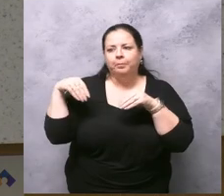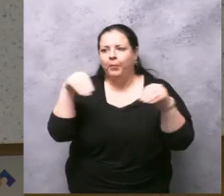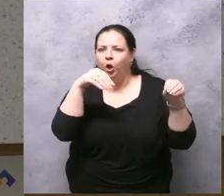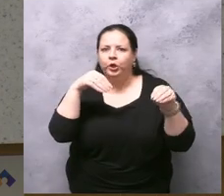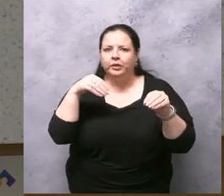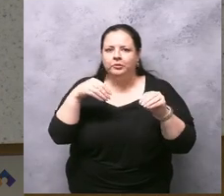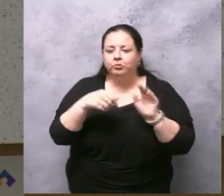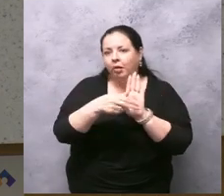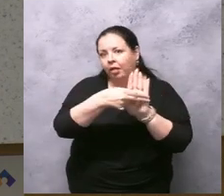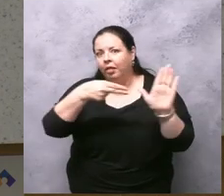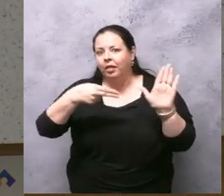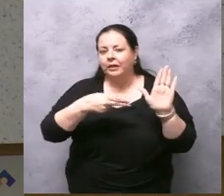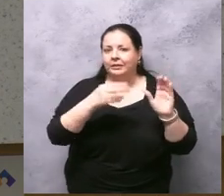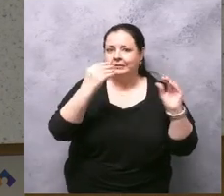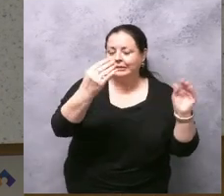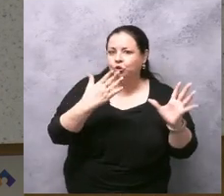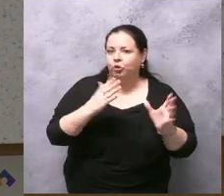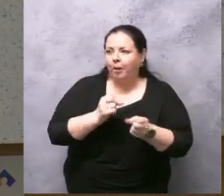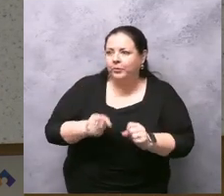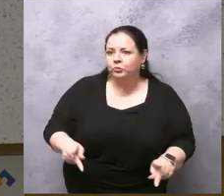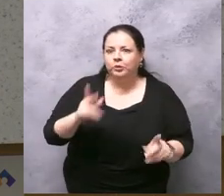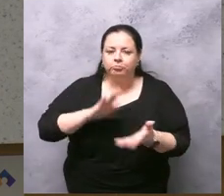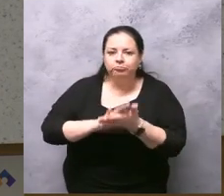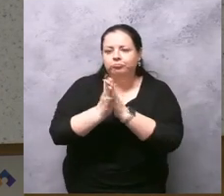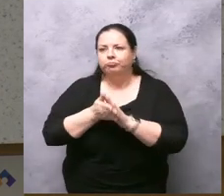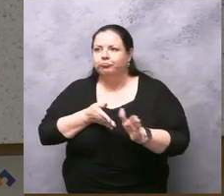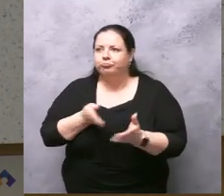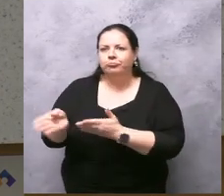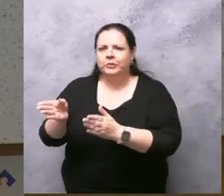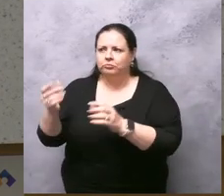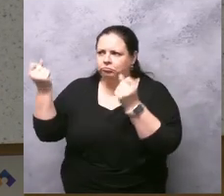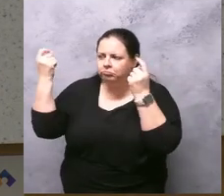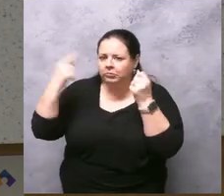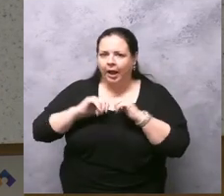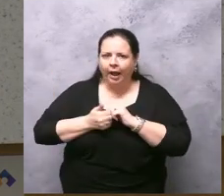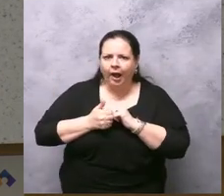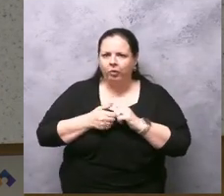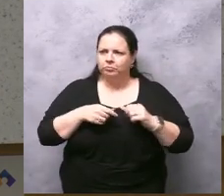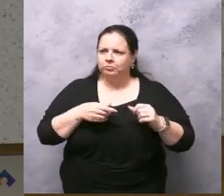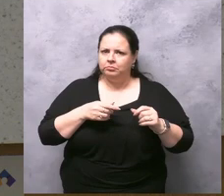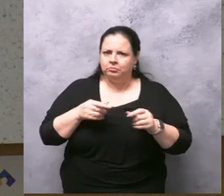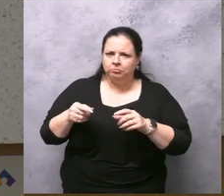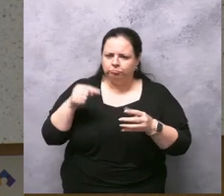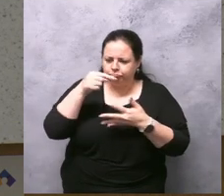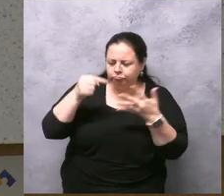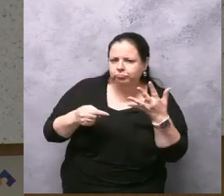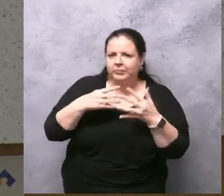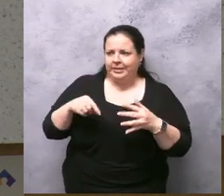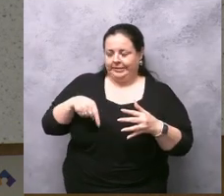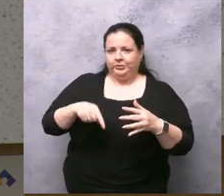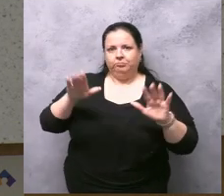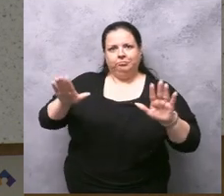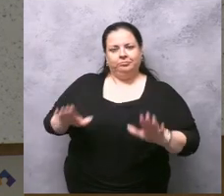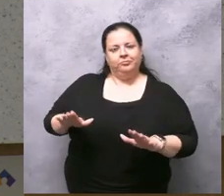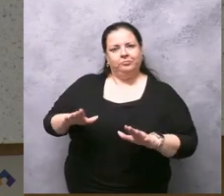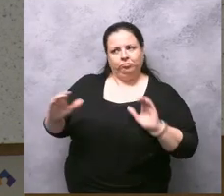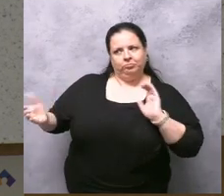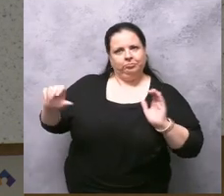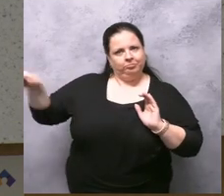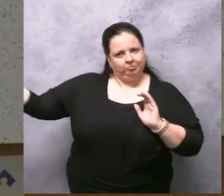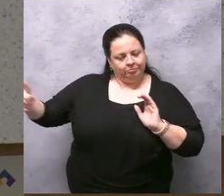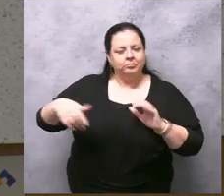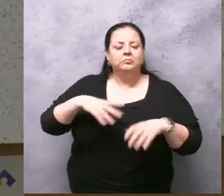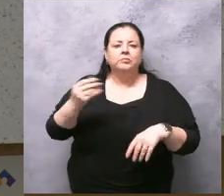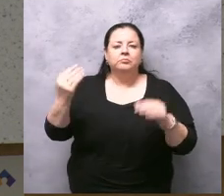and options in Cypress-Fair, extended for people to understand the great place it is to teach. And then also we looked at a